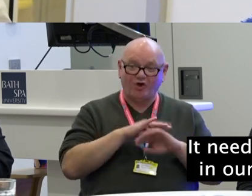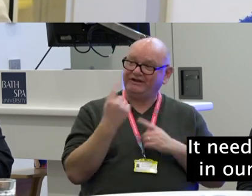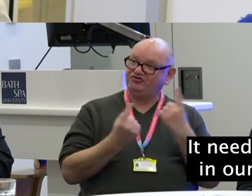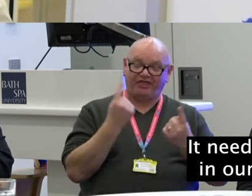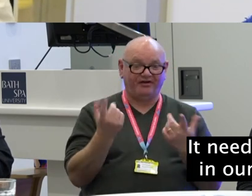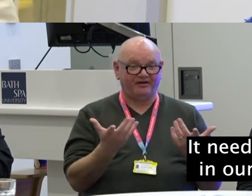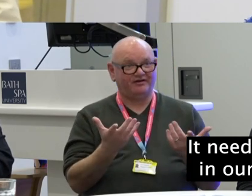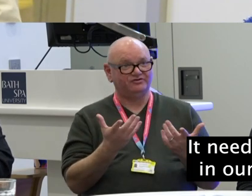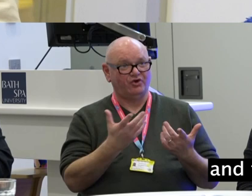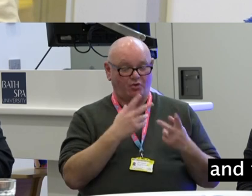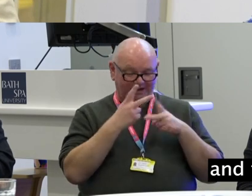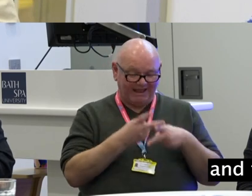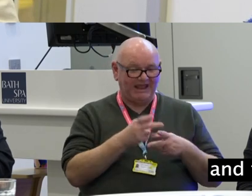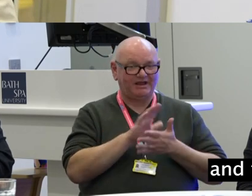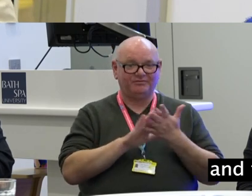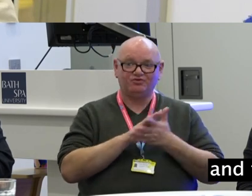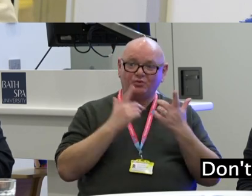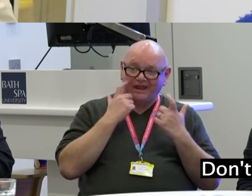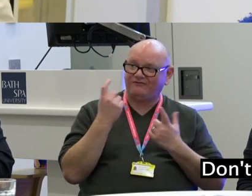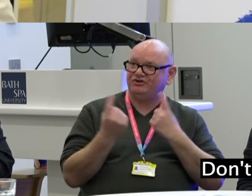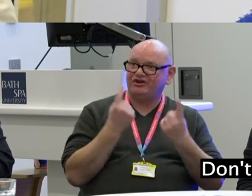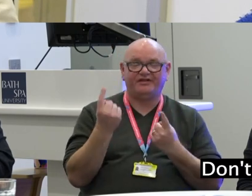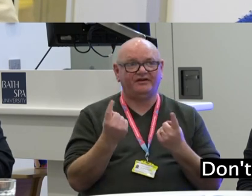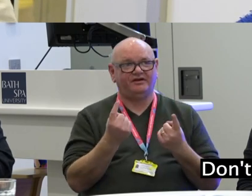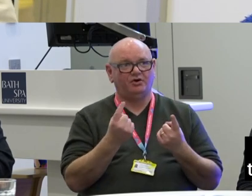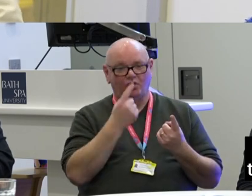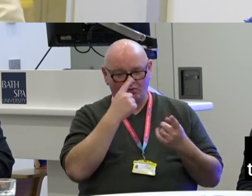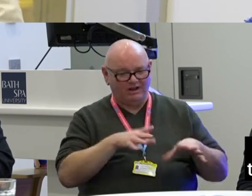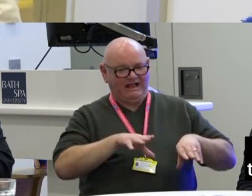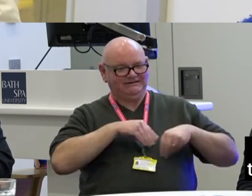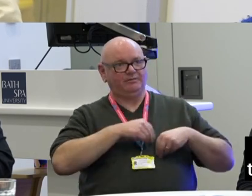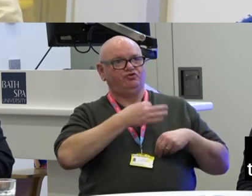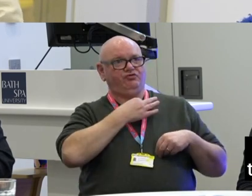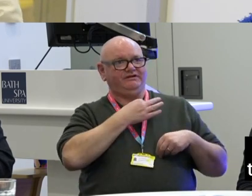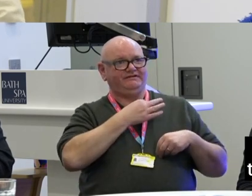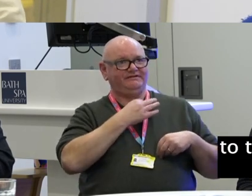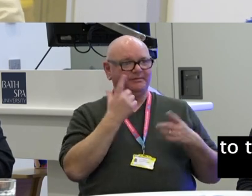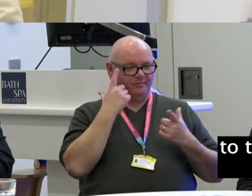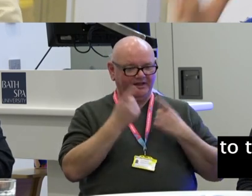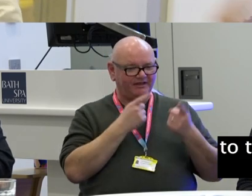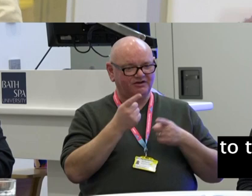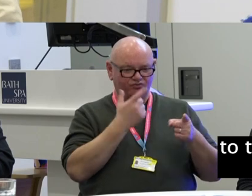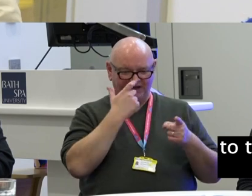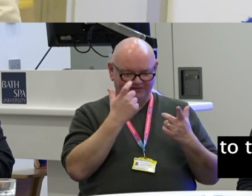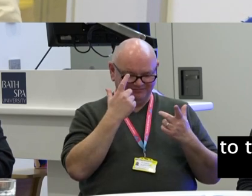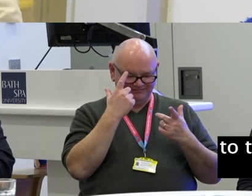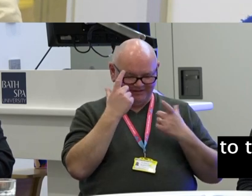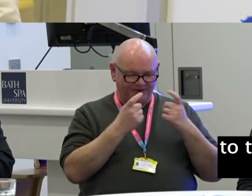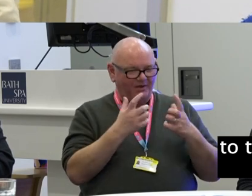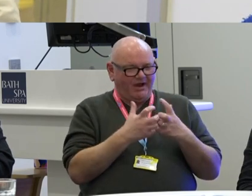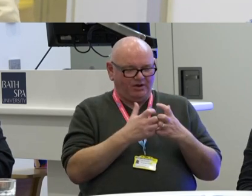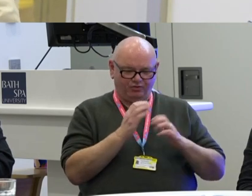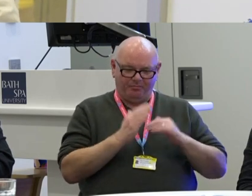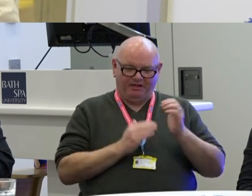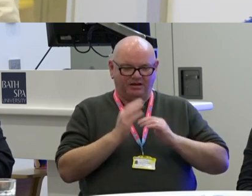our like interpersonal relationships and the risks that we're taking. I don't really know what that means, but like I think that can be on the micro scale, and then you can think about different ways to build that